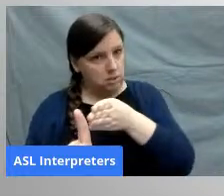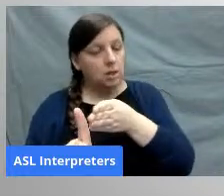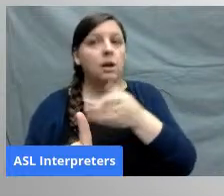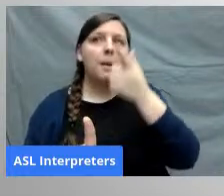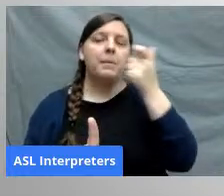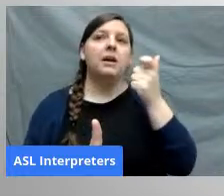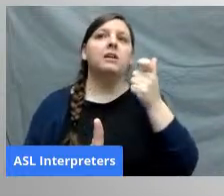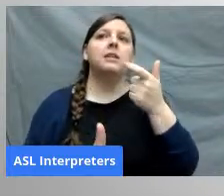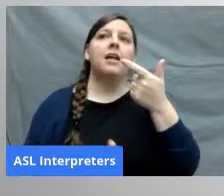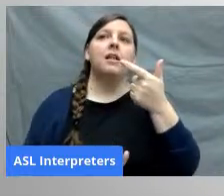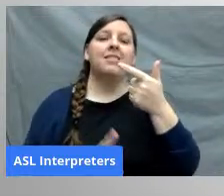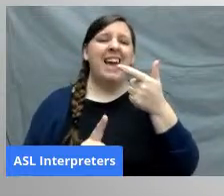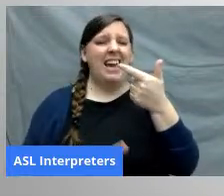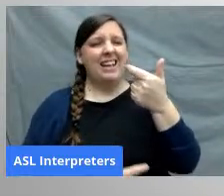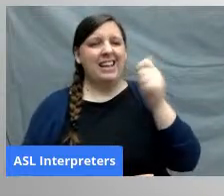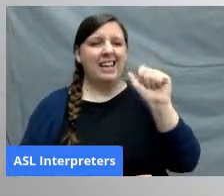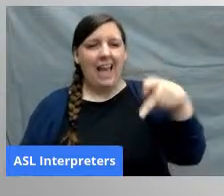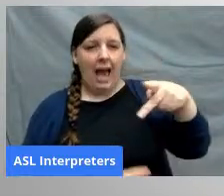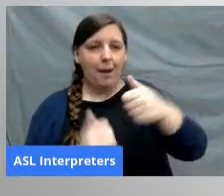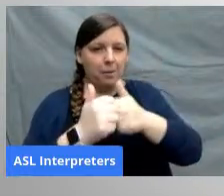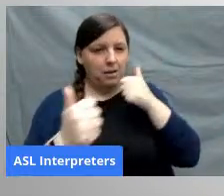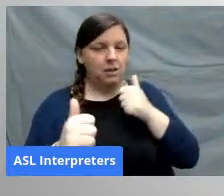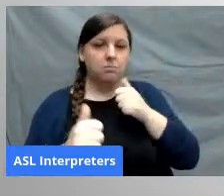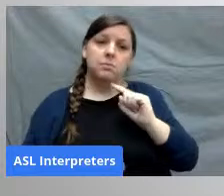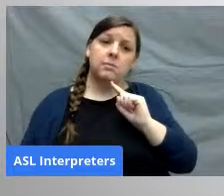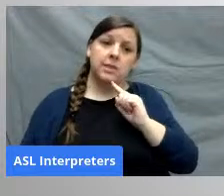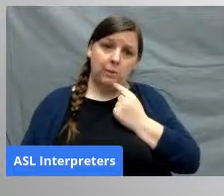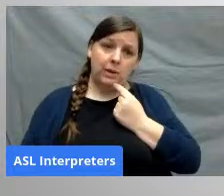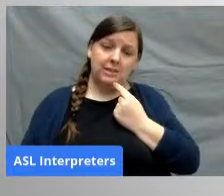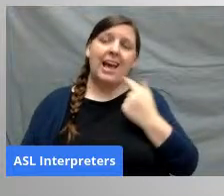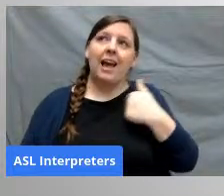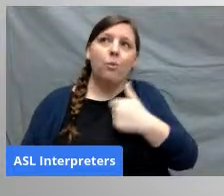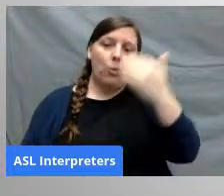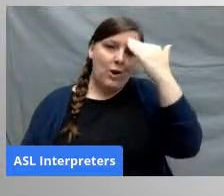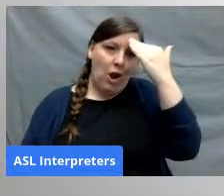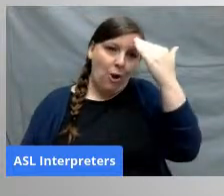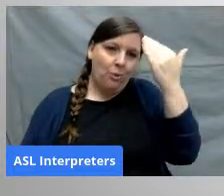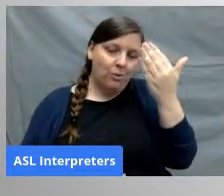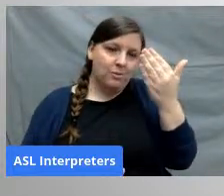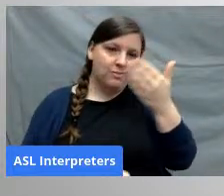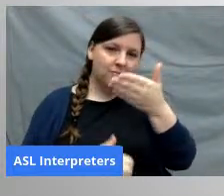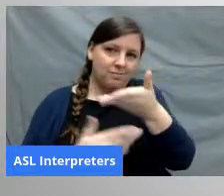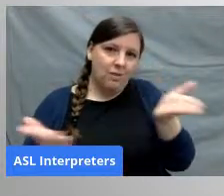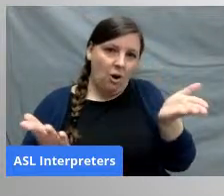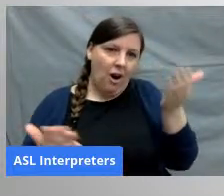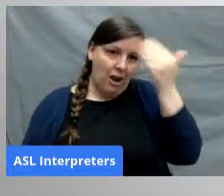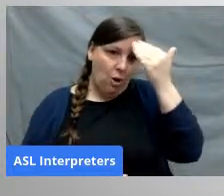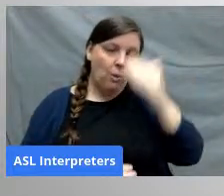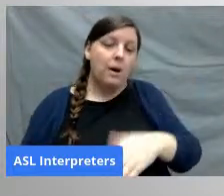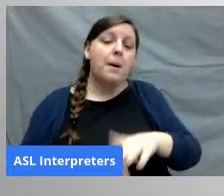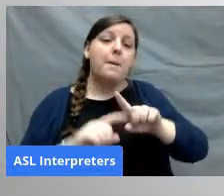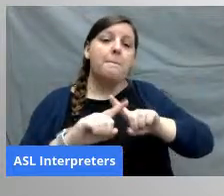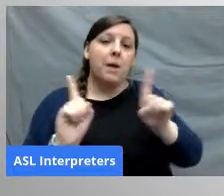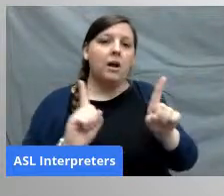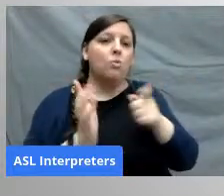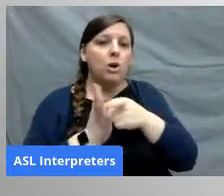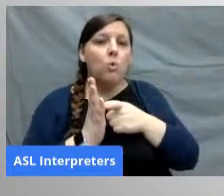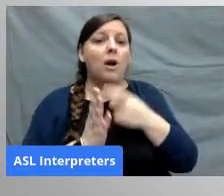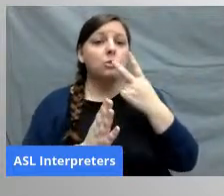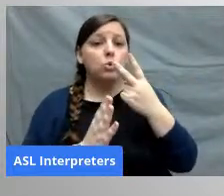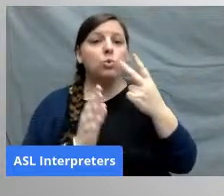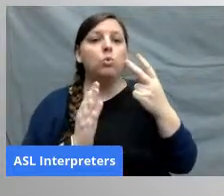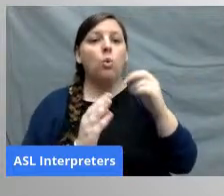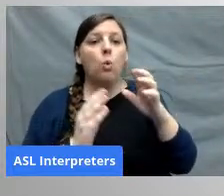And I know that we all know this, but it takes 2 or more years of solid